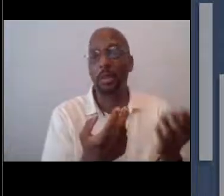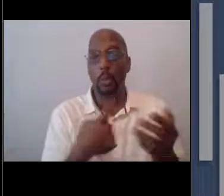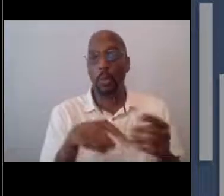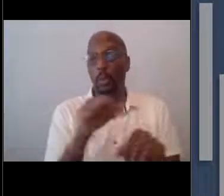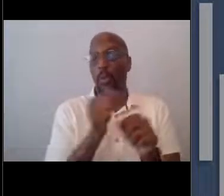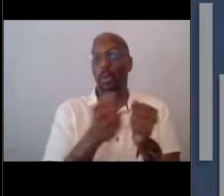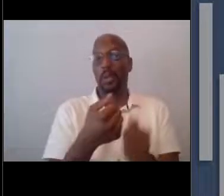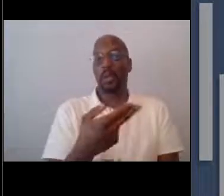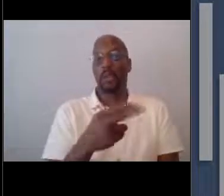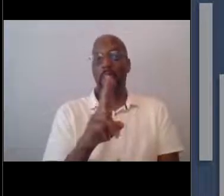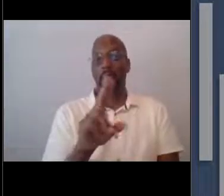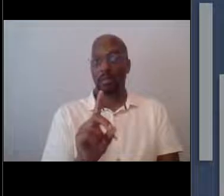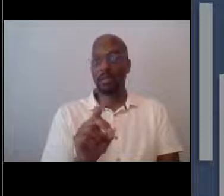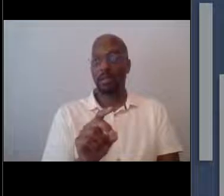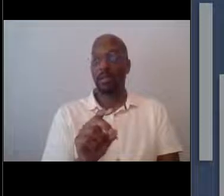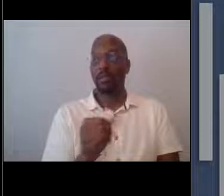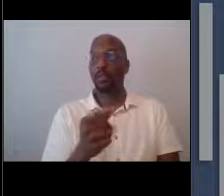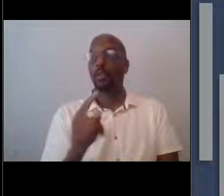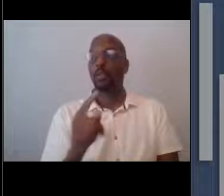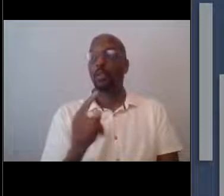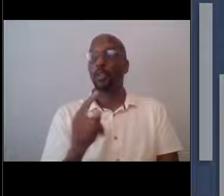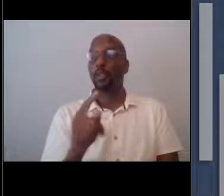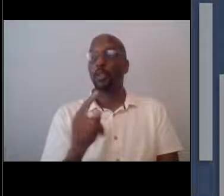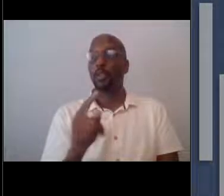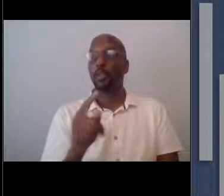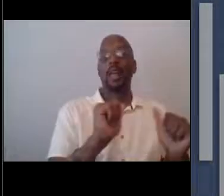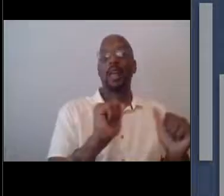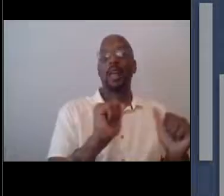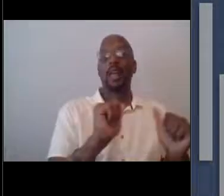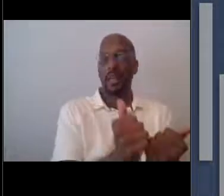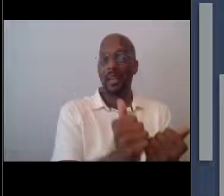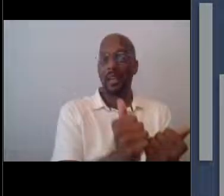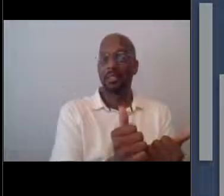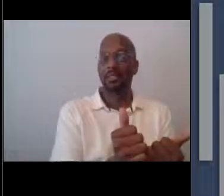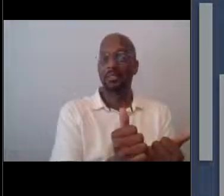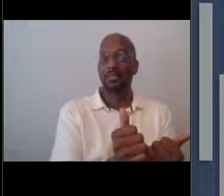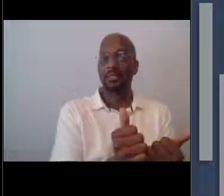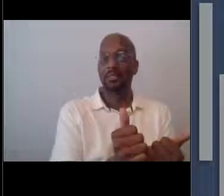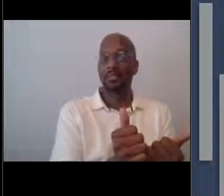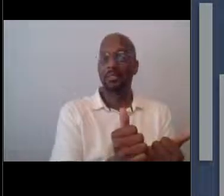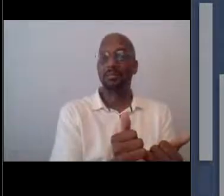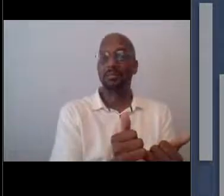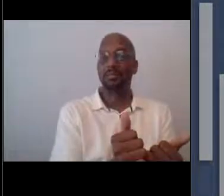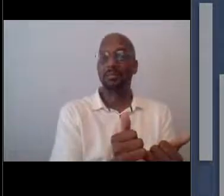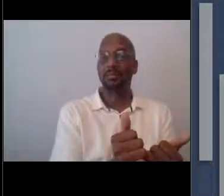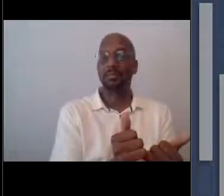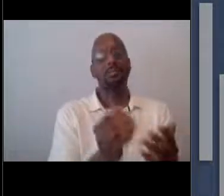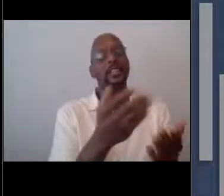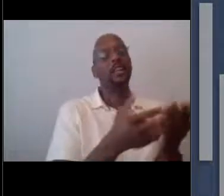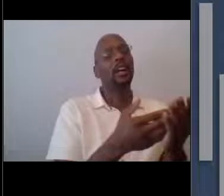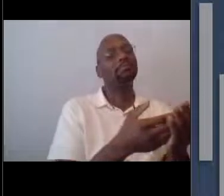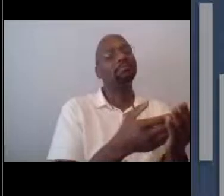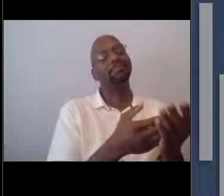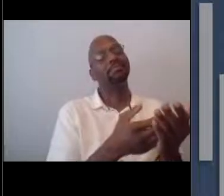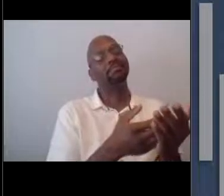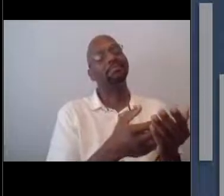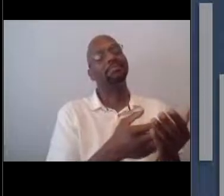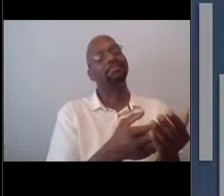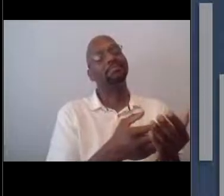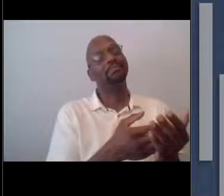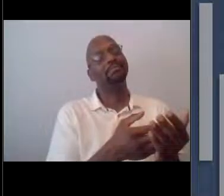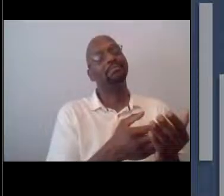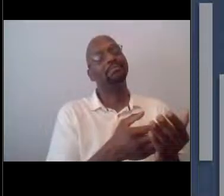different areas where there's some opportunities that we can help with them. Just some of it's just relationships and just say, hey, this is what's happening. What can you